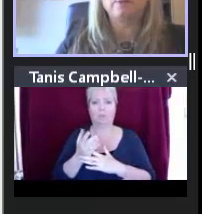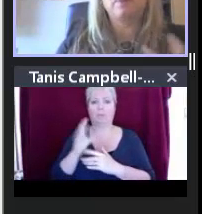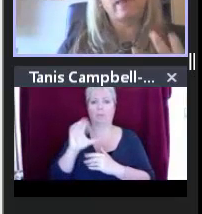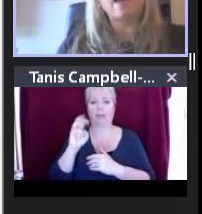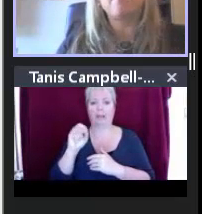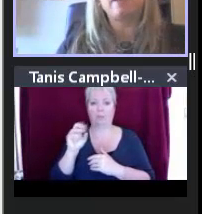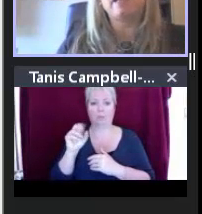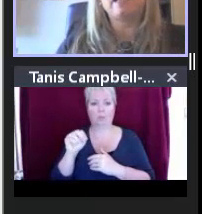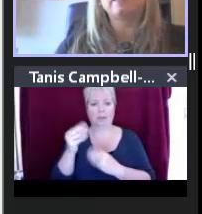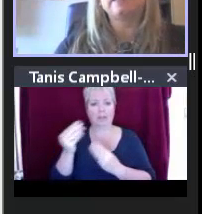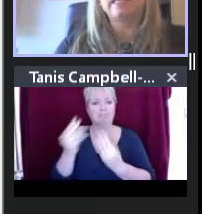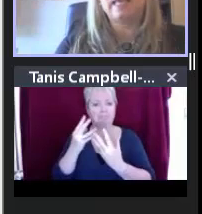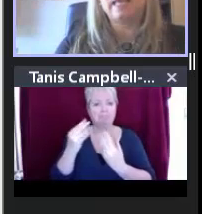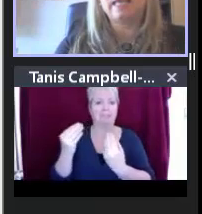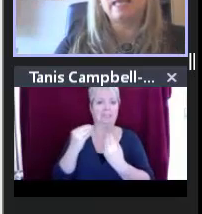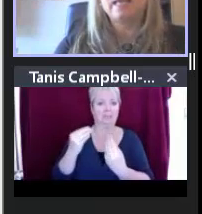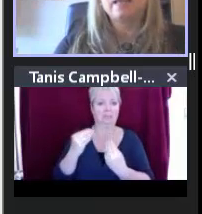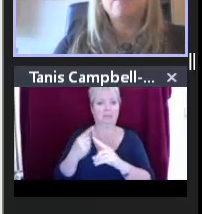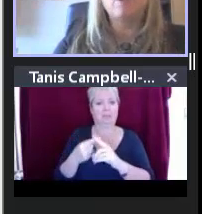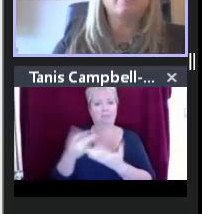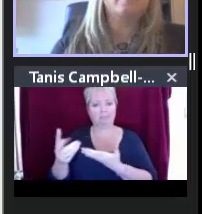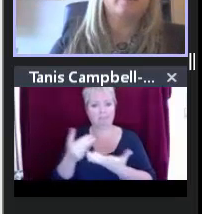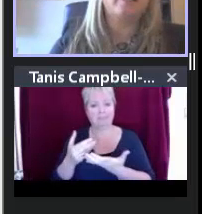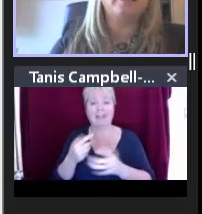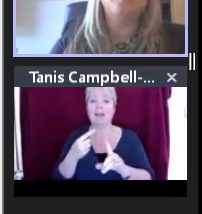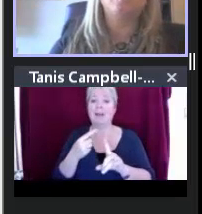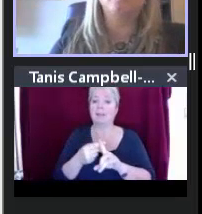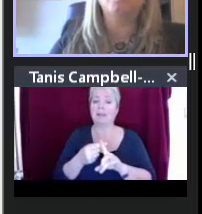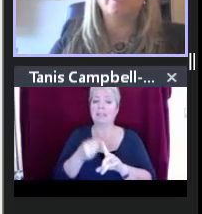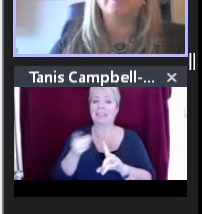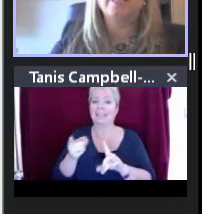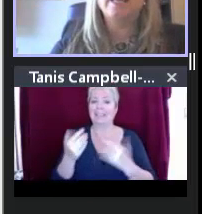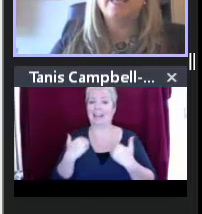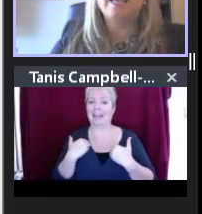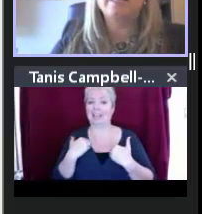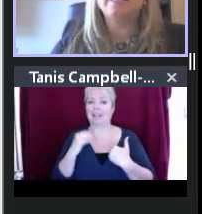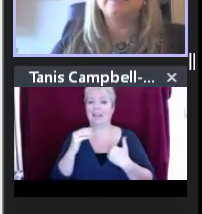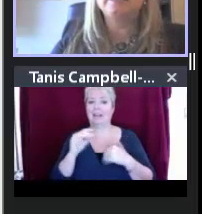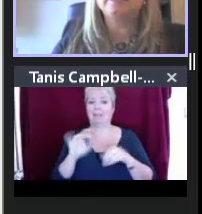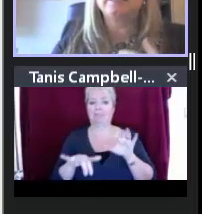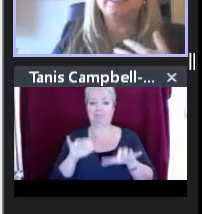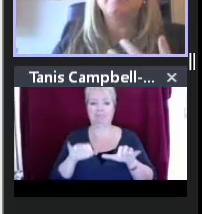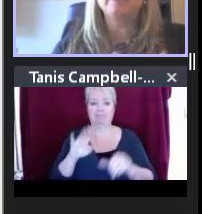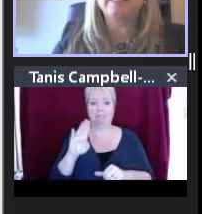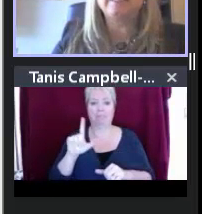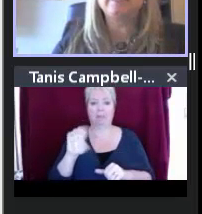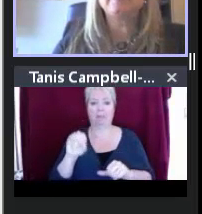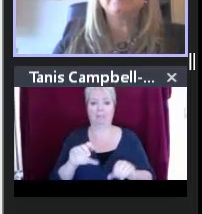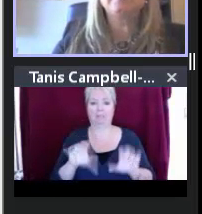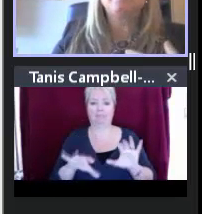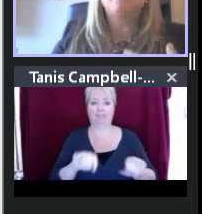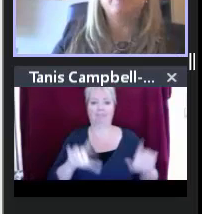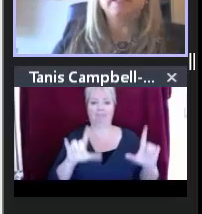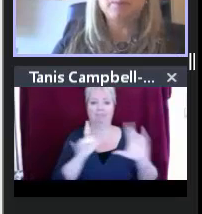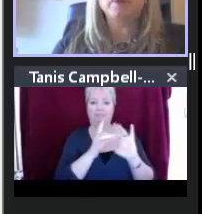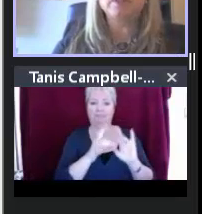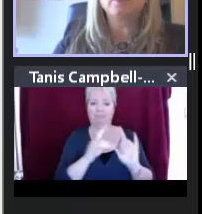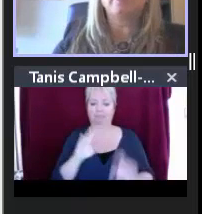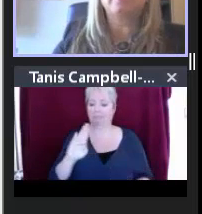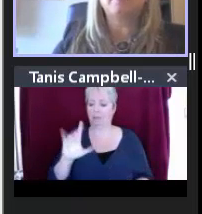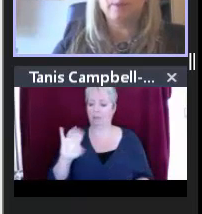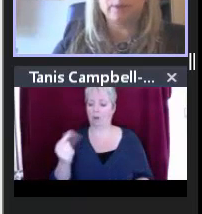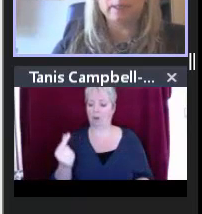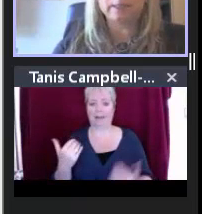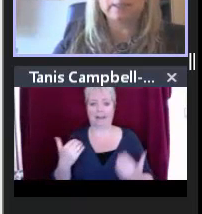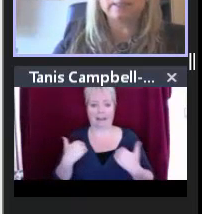not also that, but he has a blog that he's worked on, and he's related his